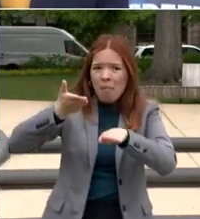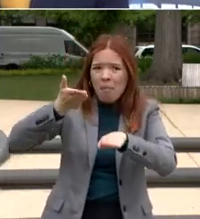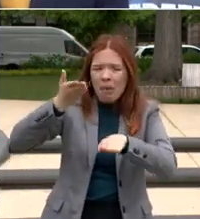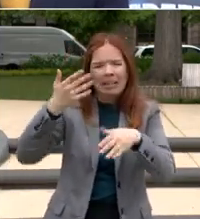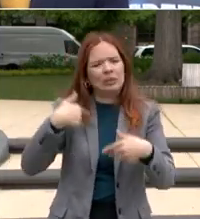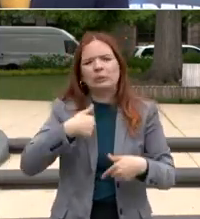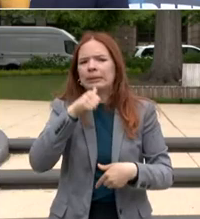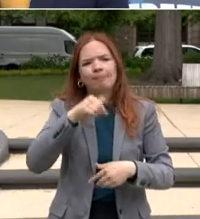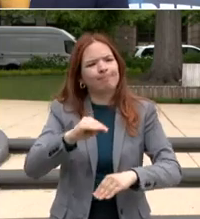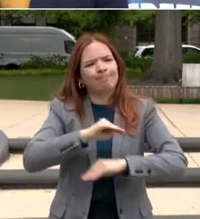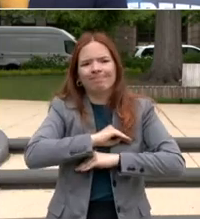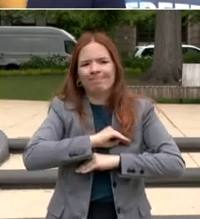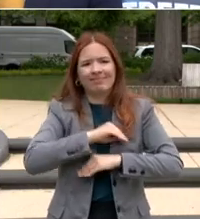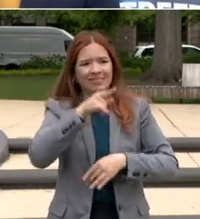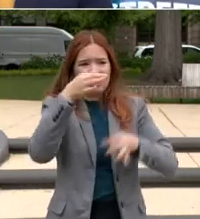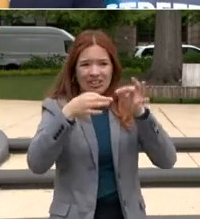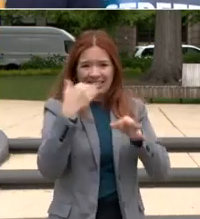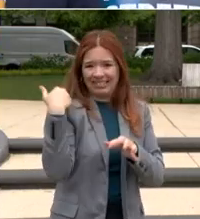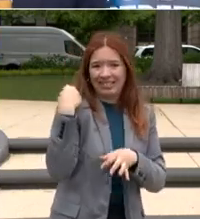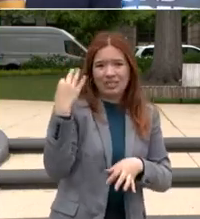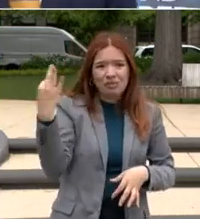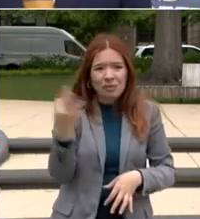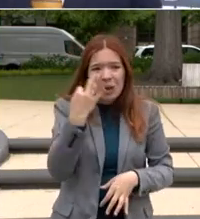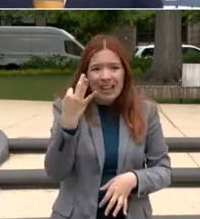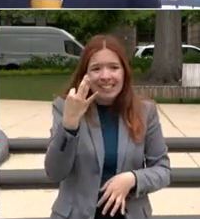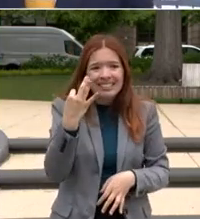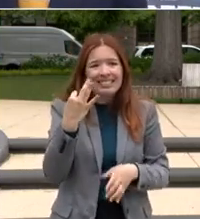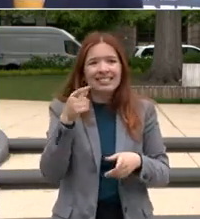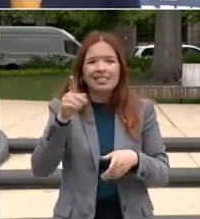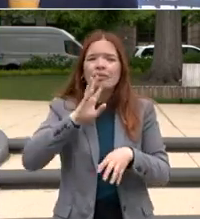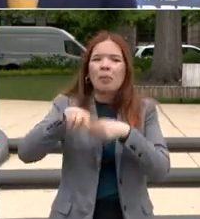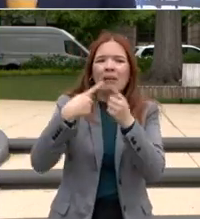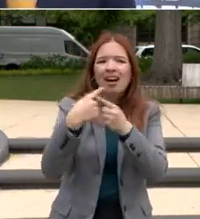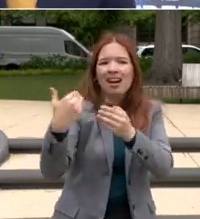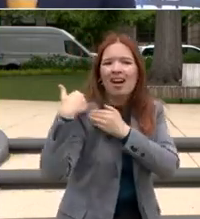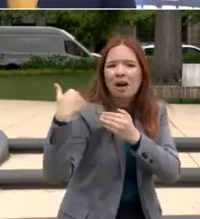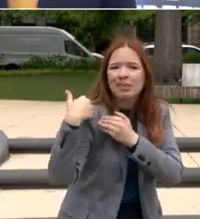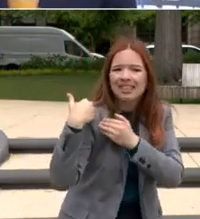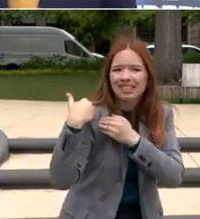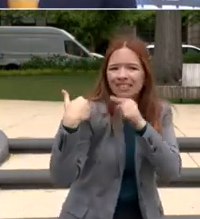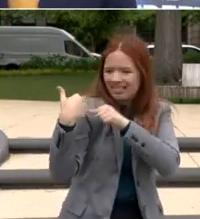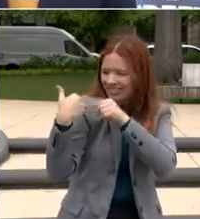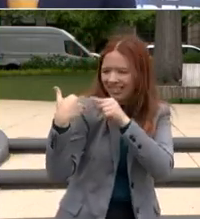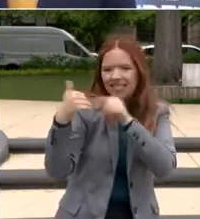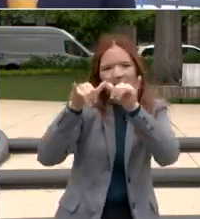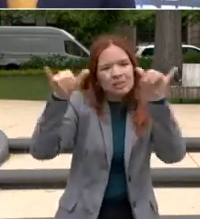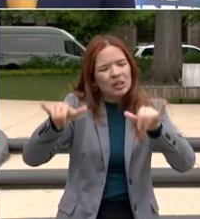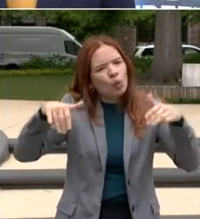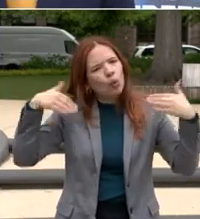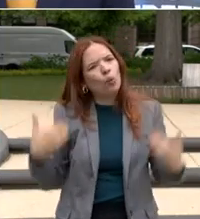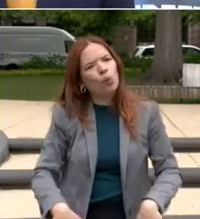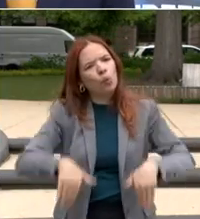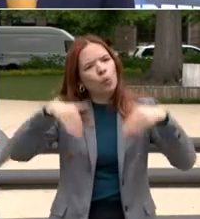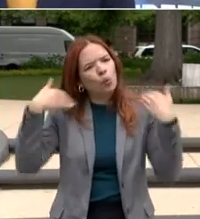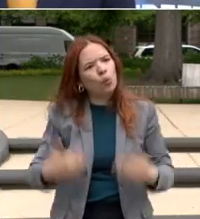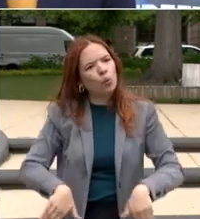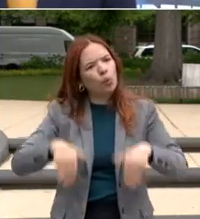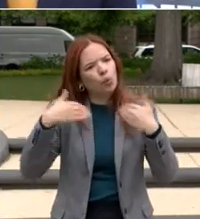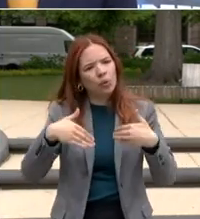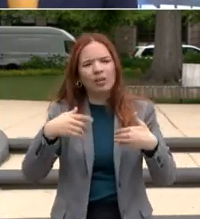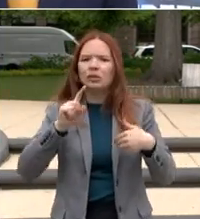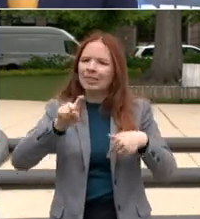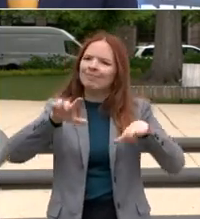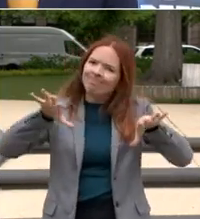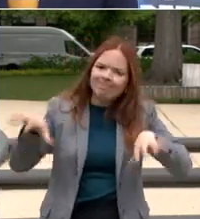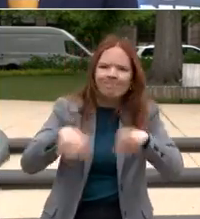Friday where we talked about accountability in our system. And we are hosting a summit